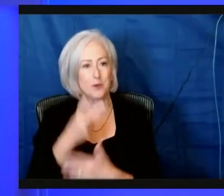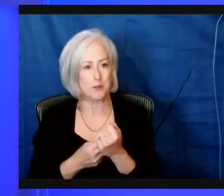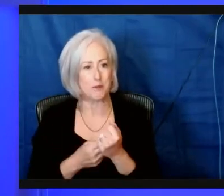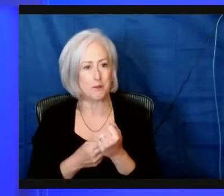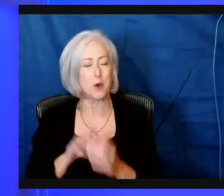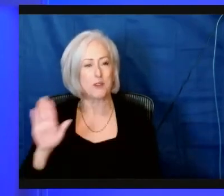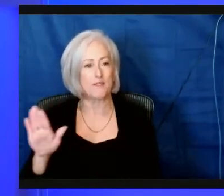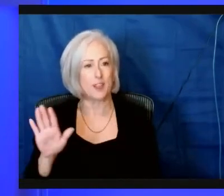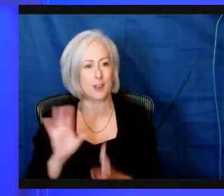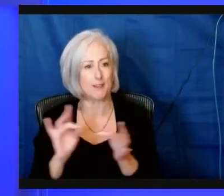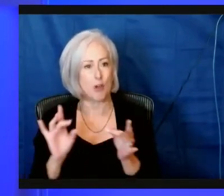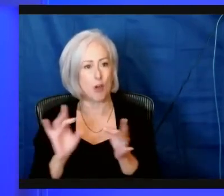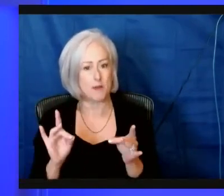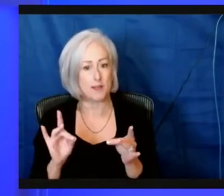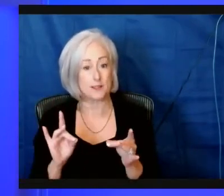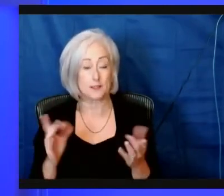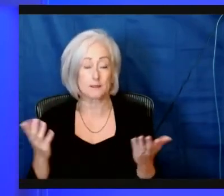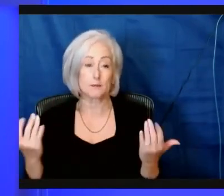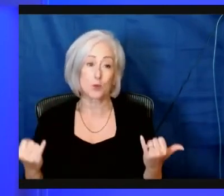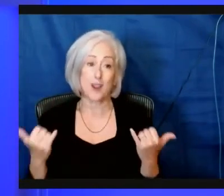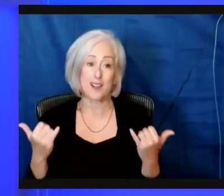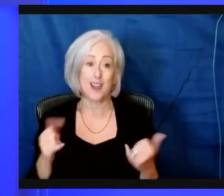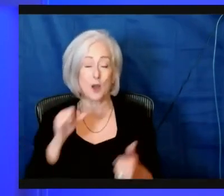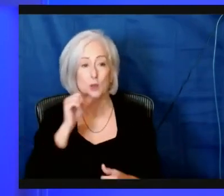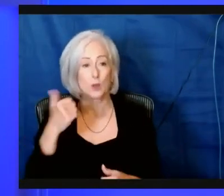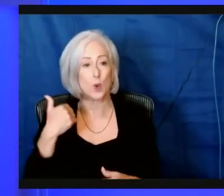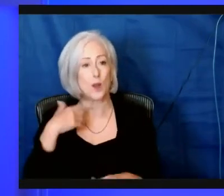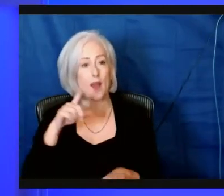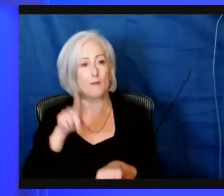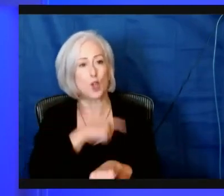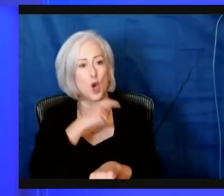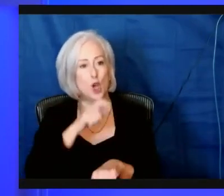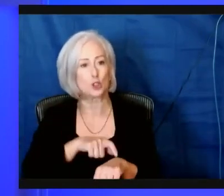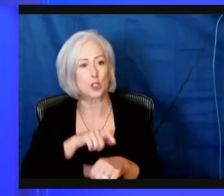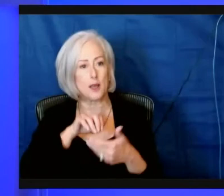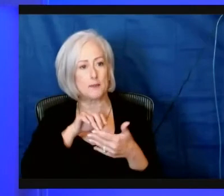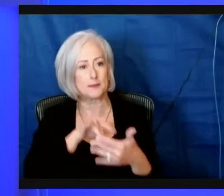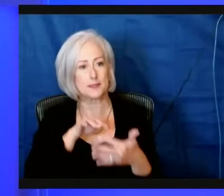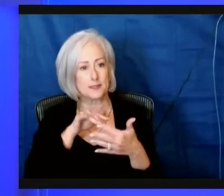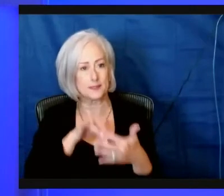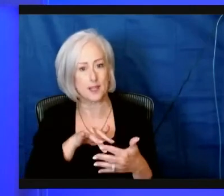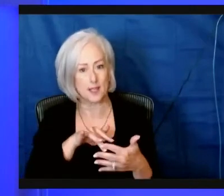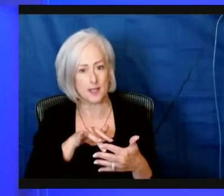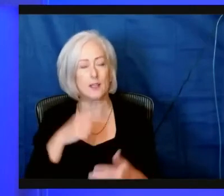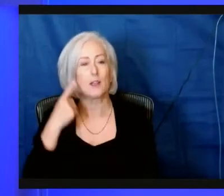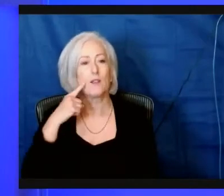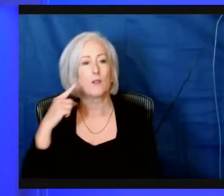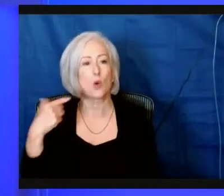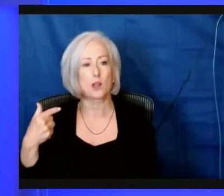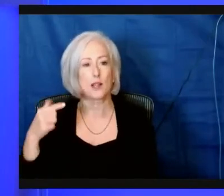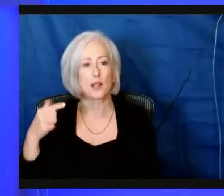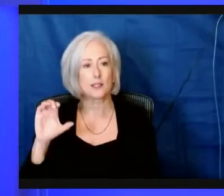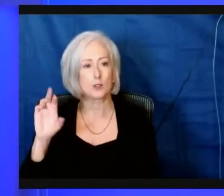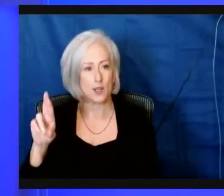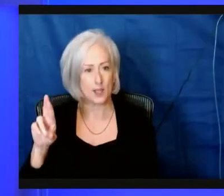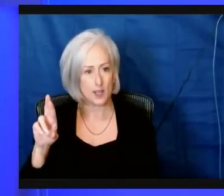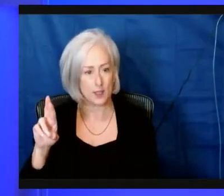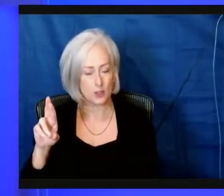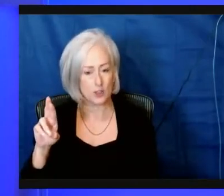don't really have the long-term studies of galactic radiation as well as